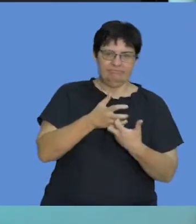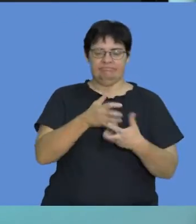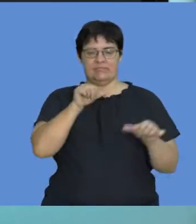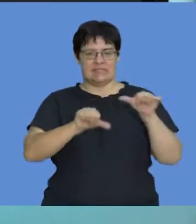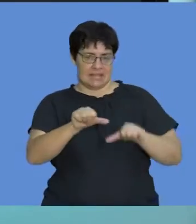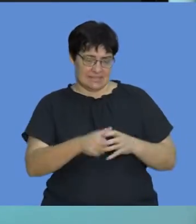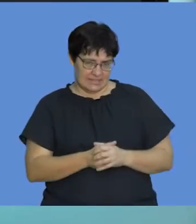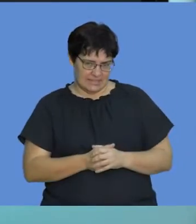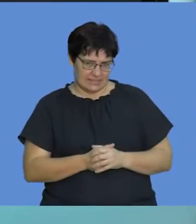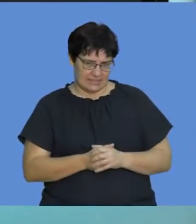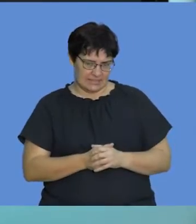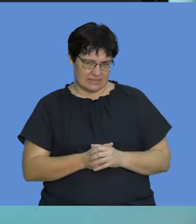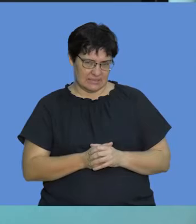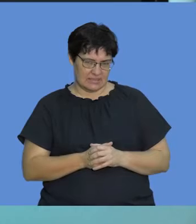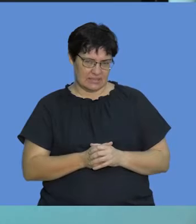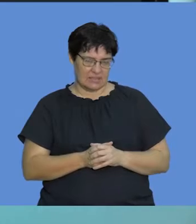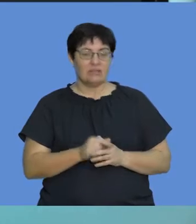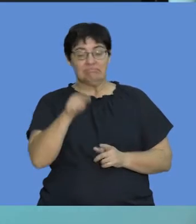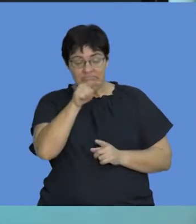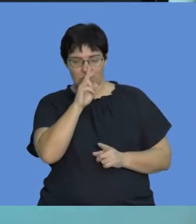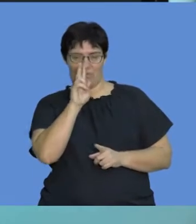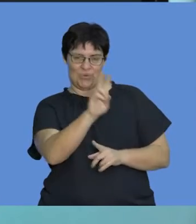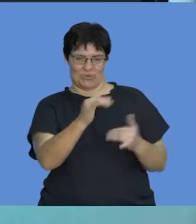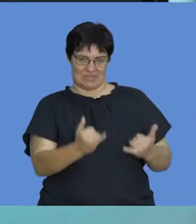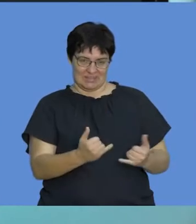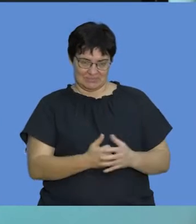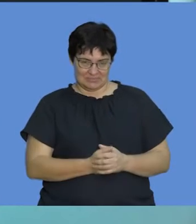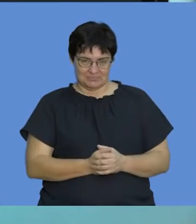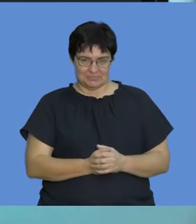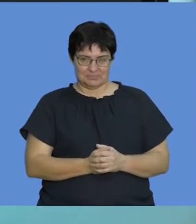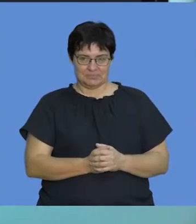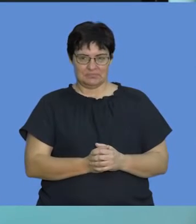the nitty-gritty behind that, okay? So that's what we're going to look at today.